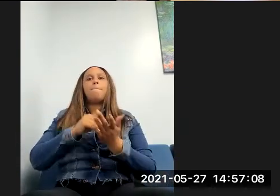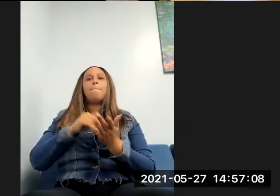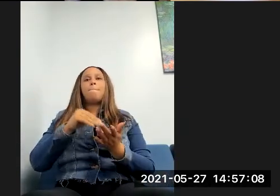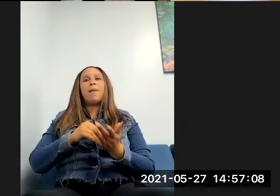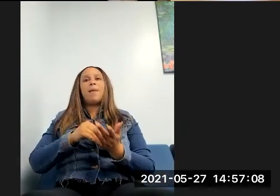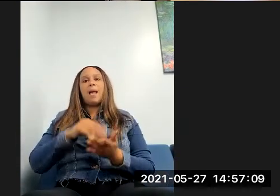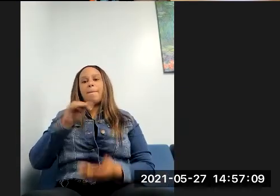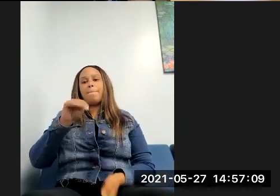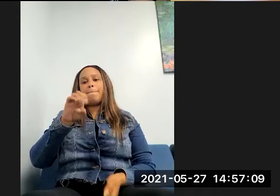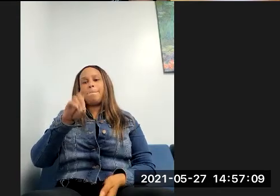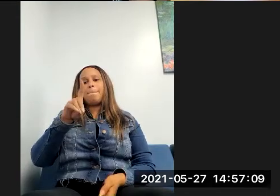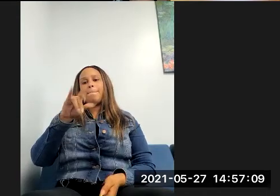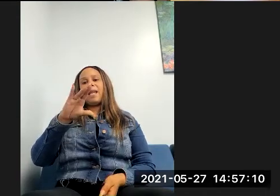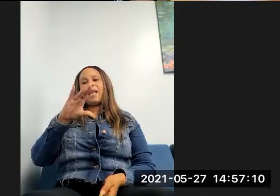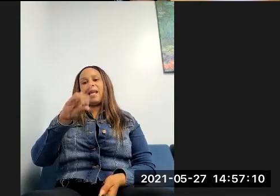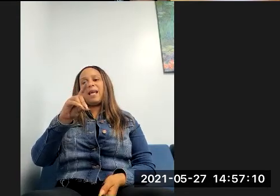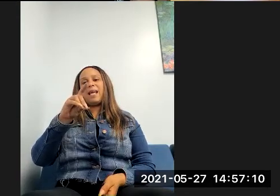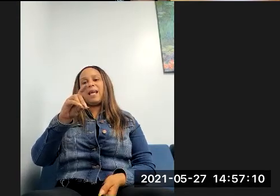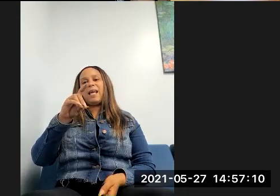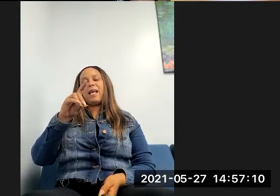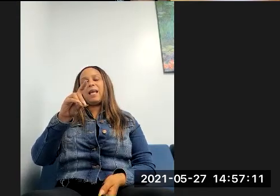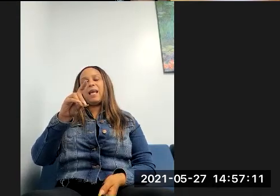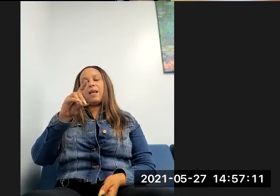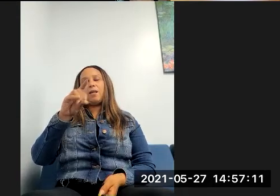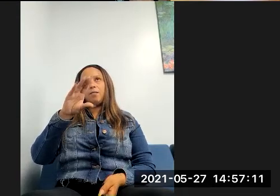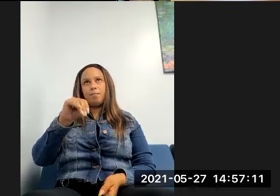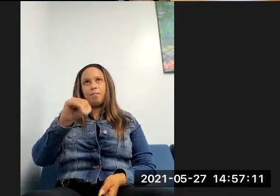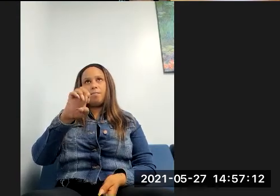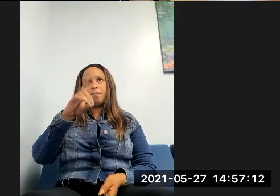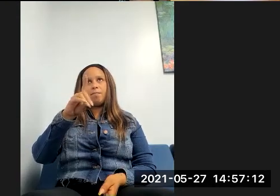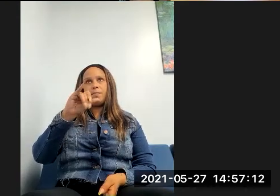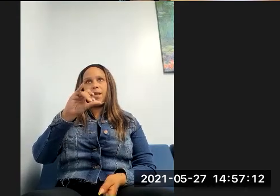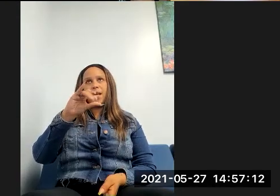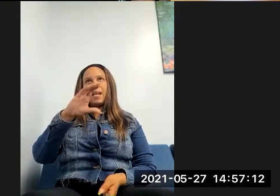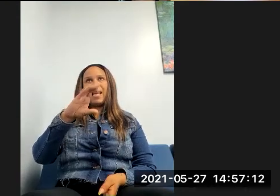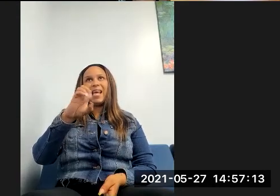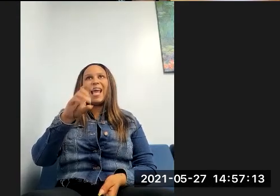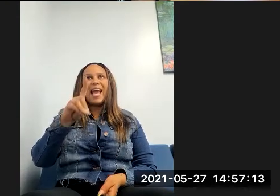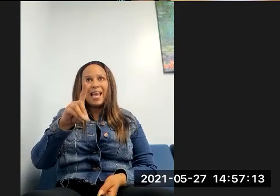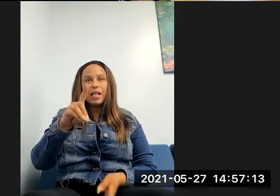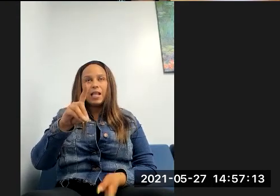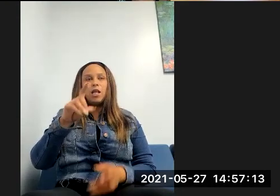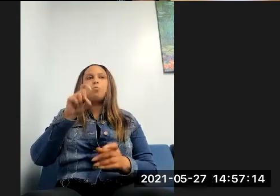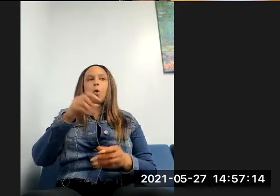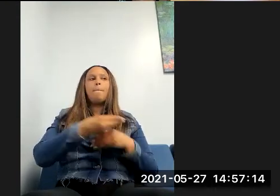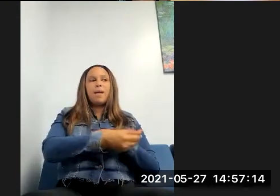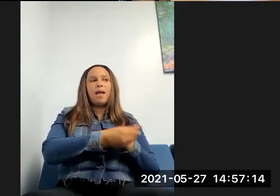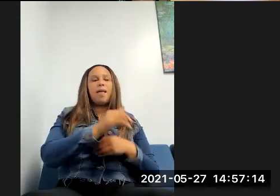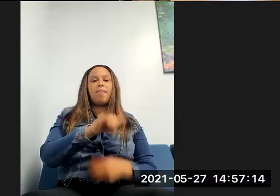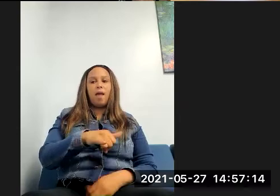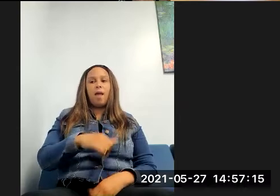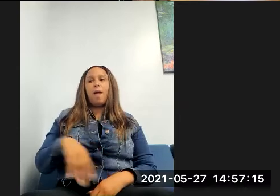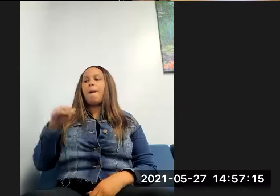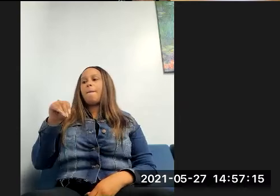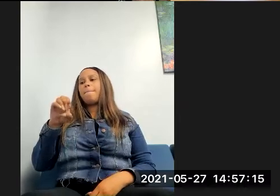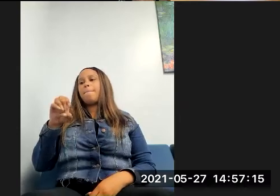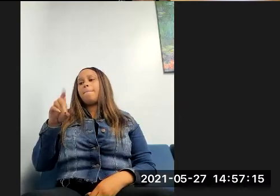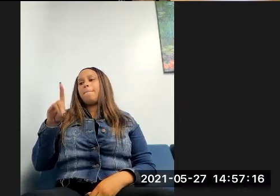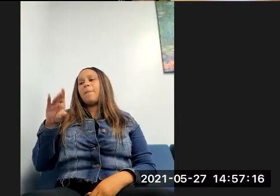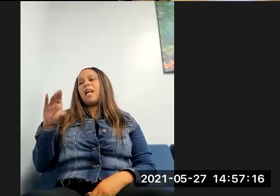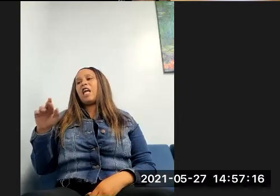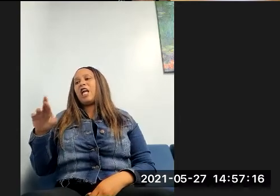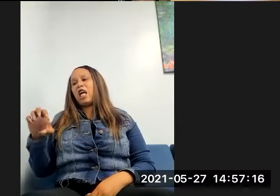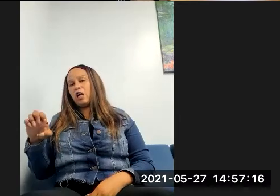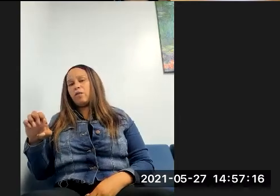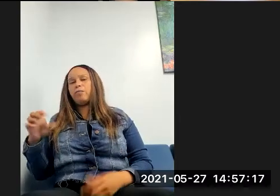be funding that community-based product. Medicare, for a whole nother host of reasons that we could do a